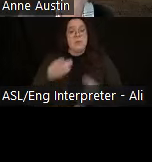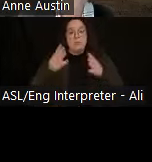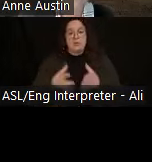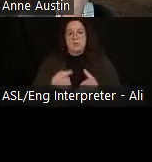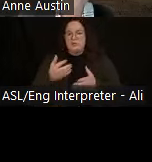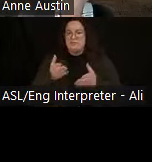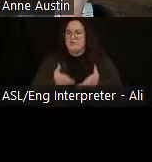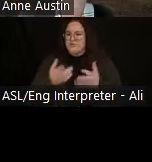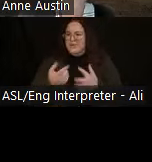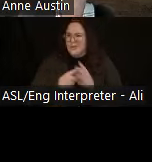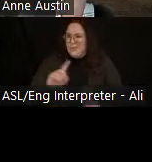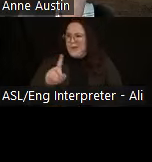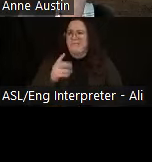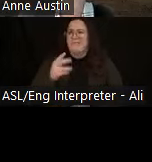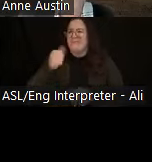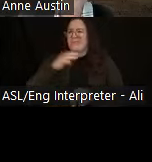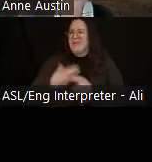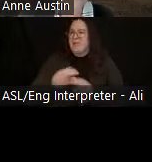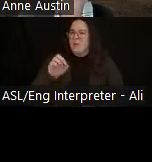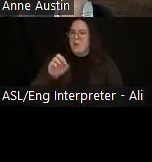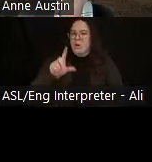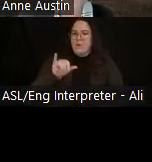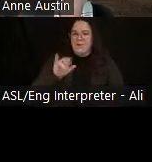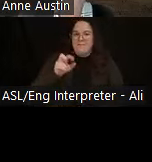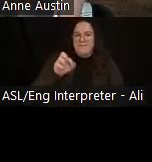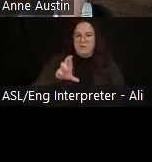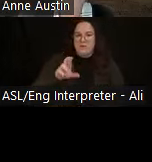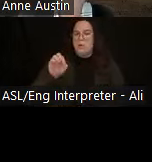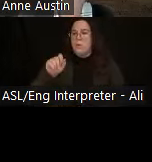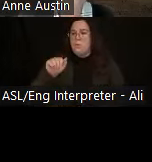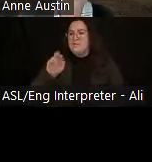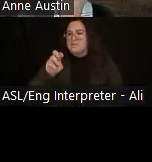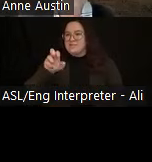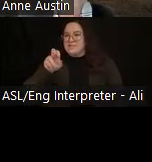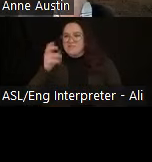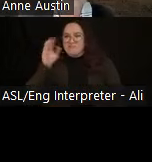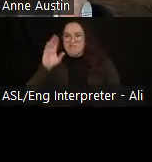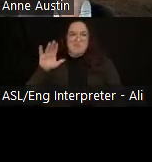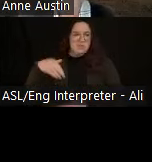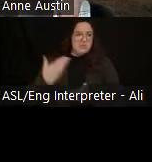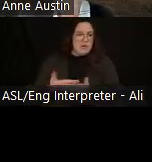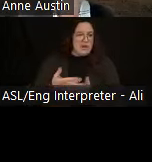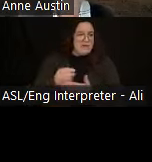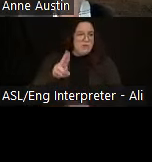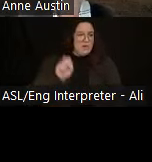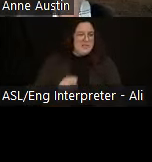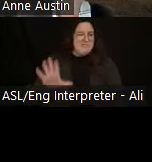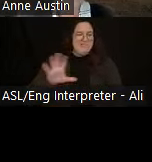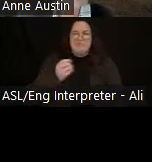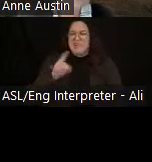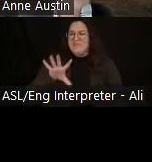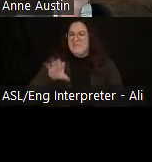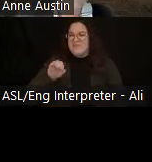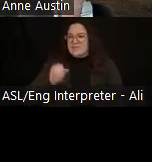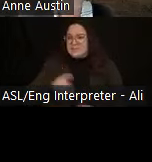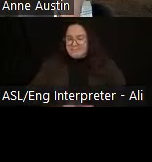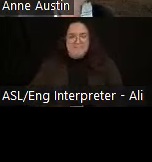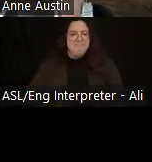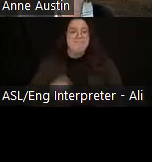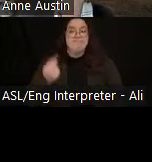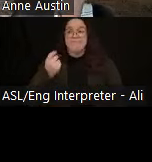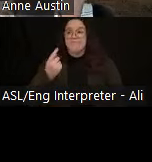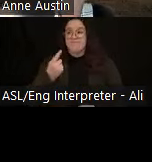whose family joined the broader movements of westward expansion in 1850 in the US. En route